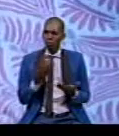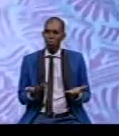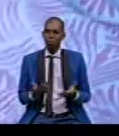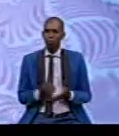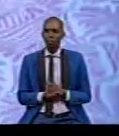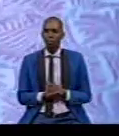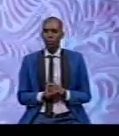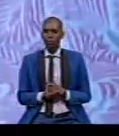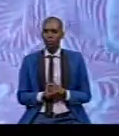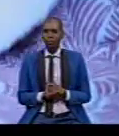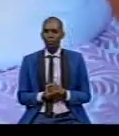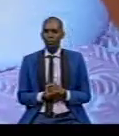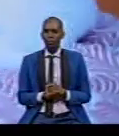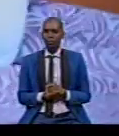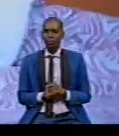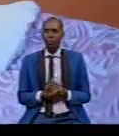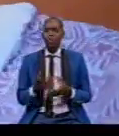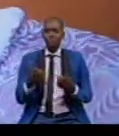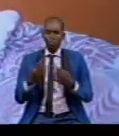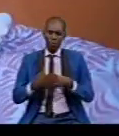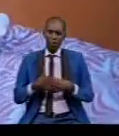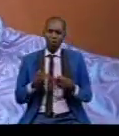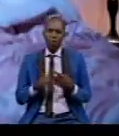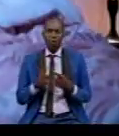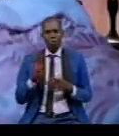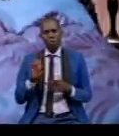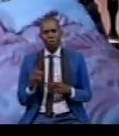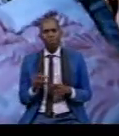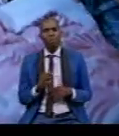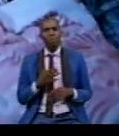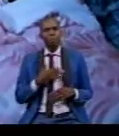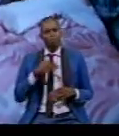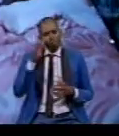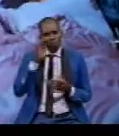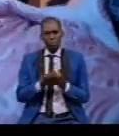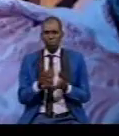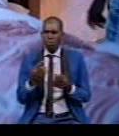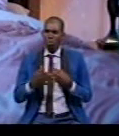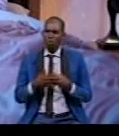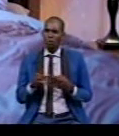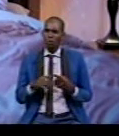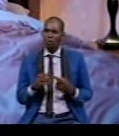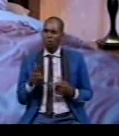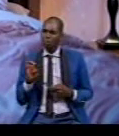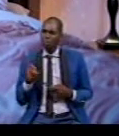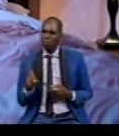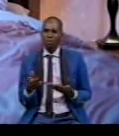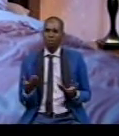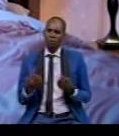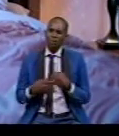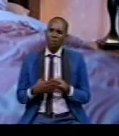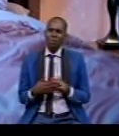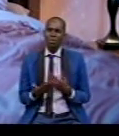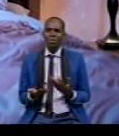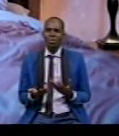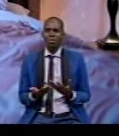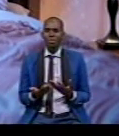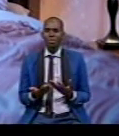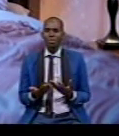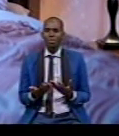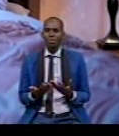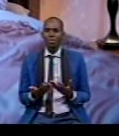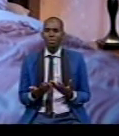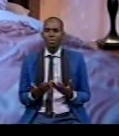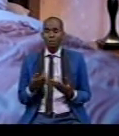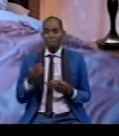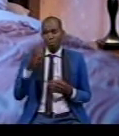apart. And when the people heard thereof, they followed him